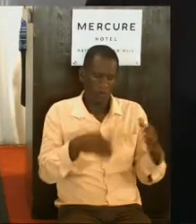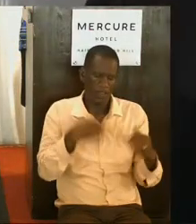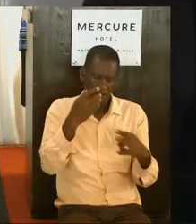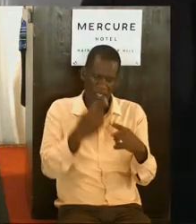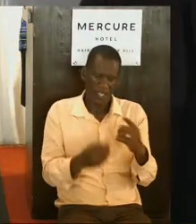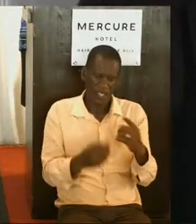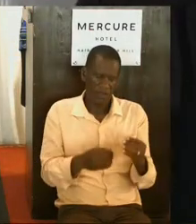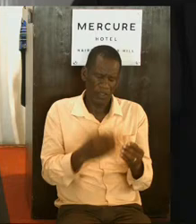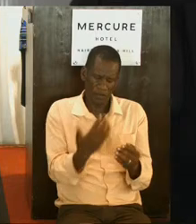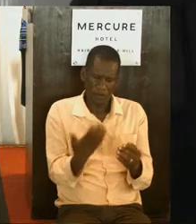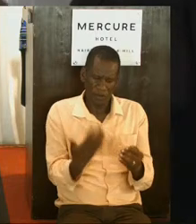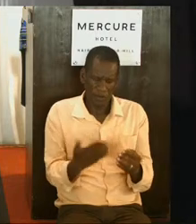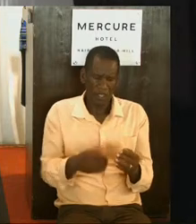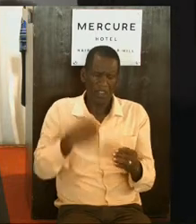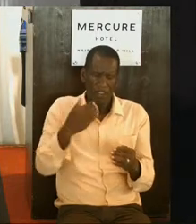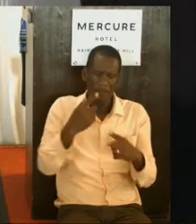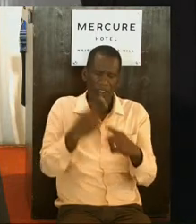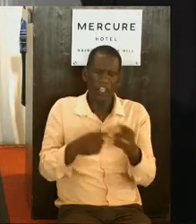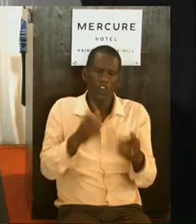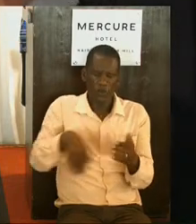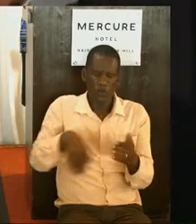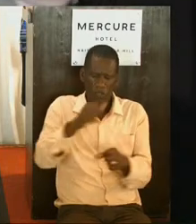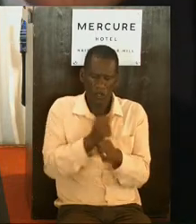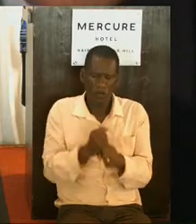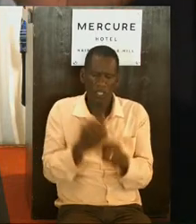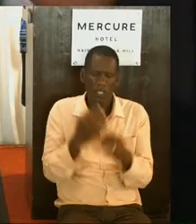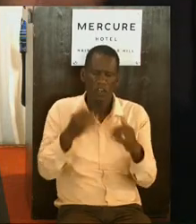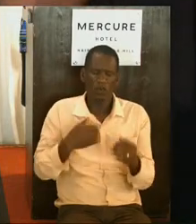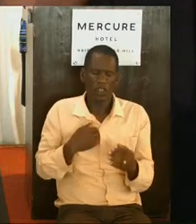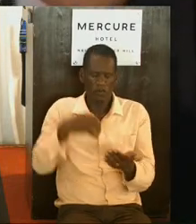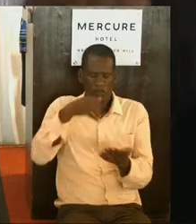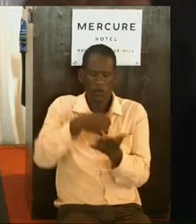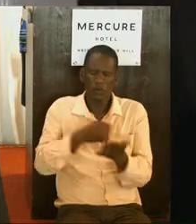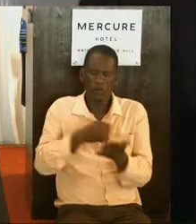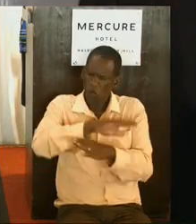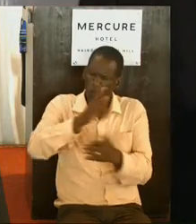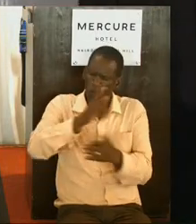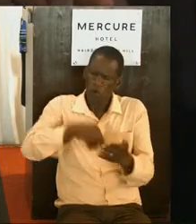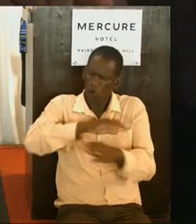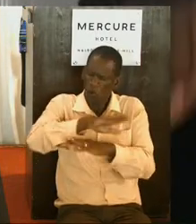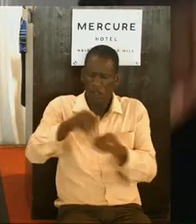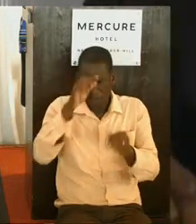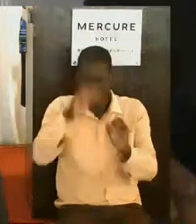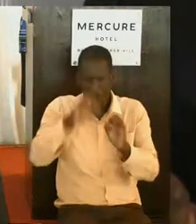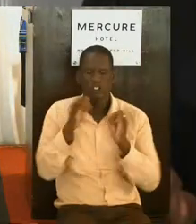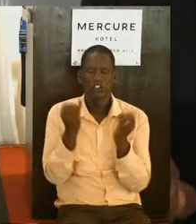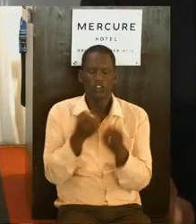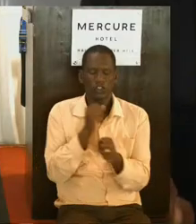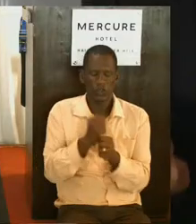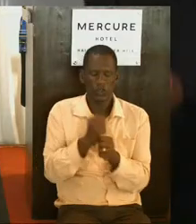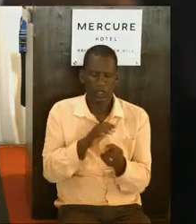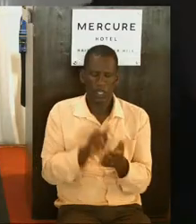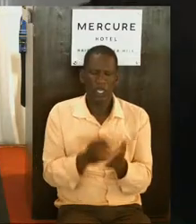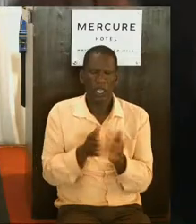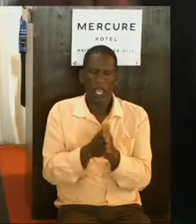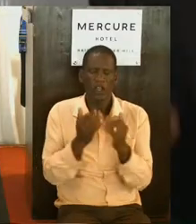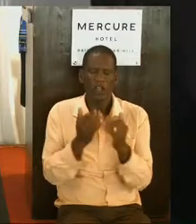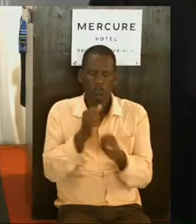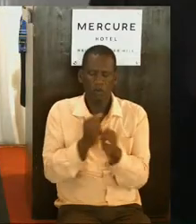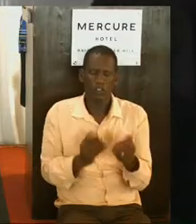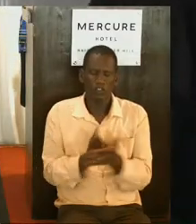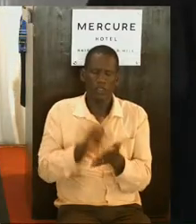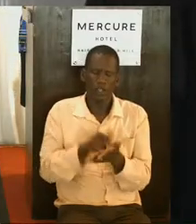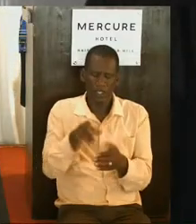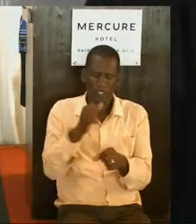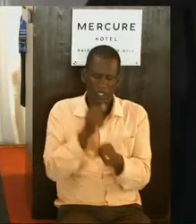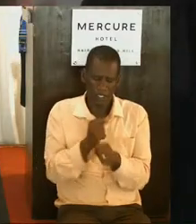year of what is being done so far we have captured what all government agencies are doing that and to ensure that this